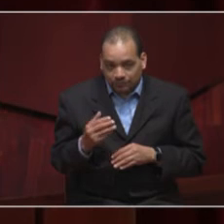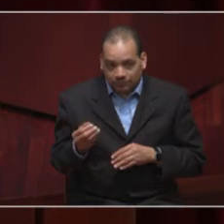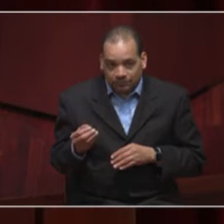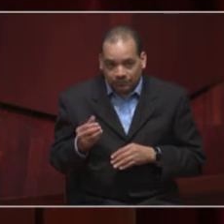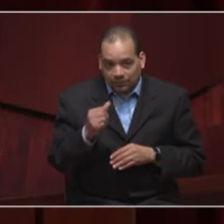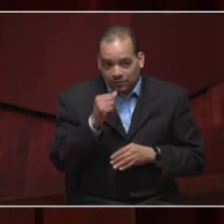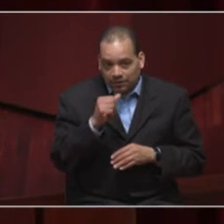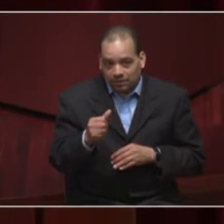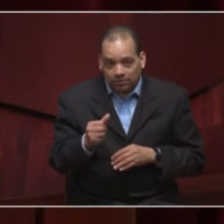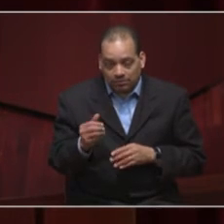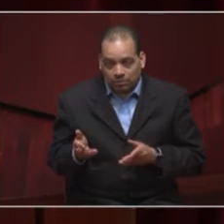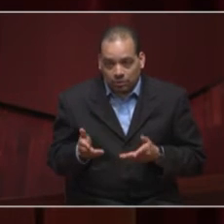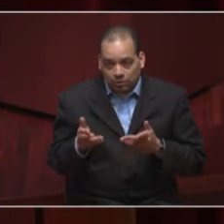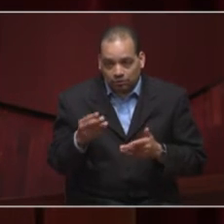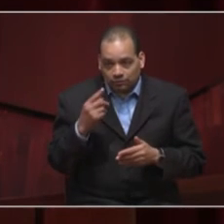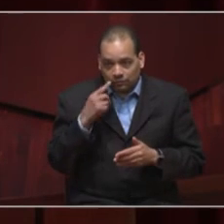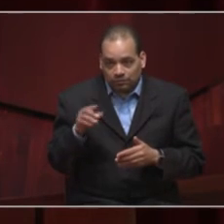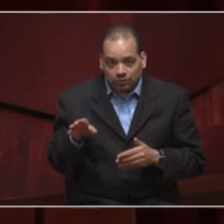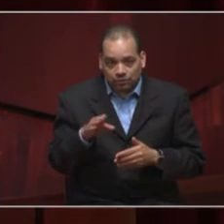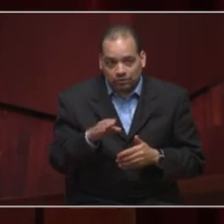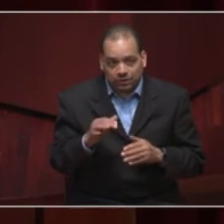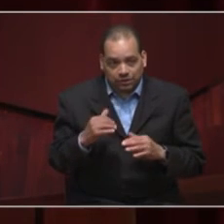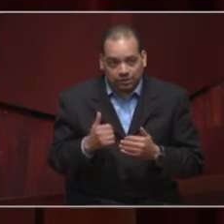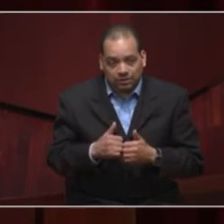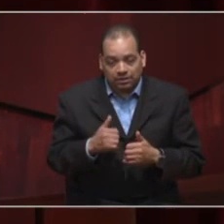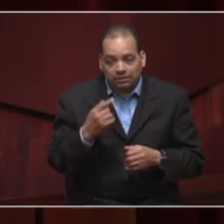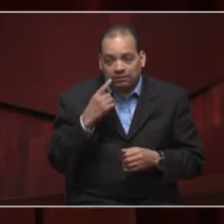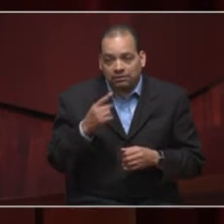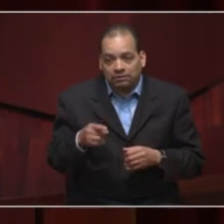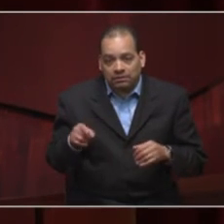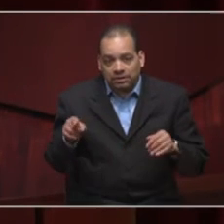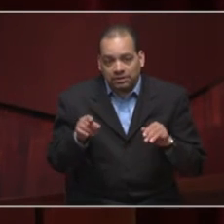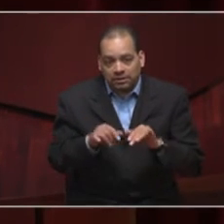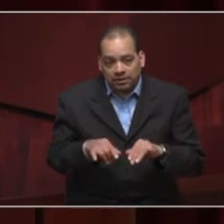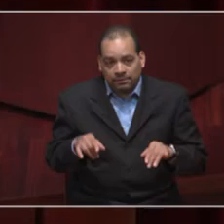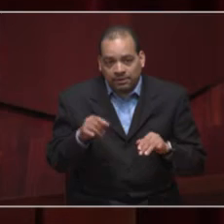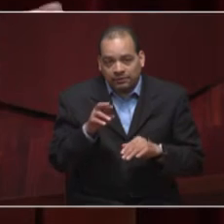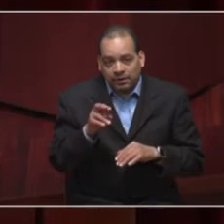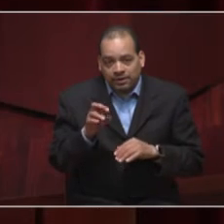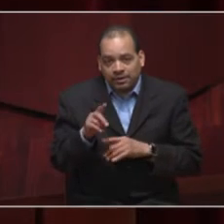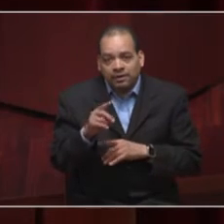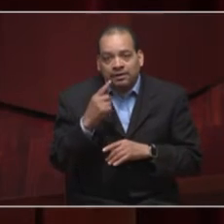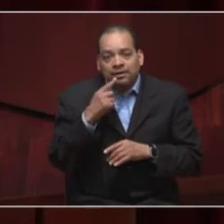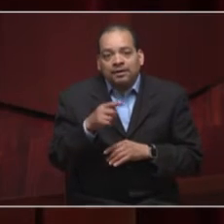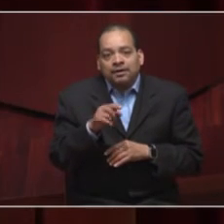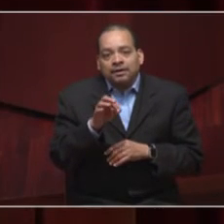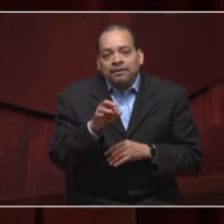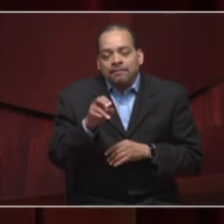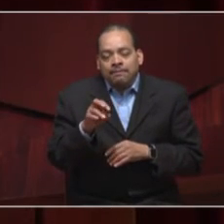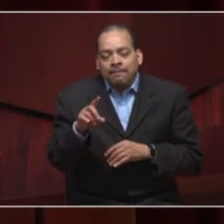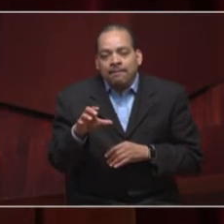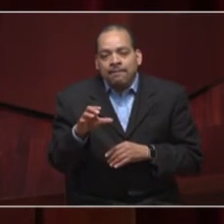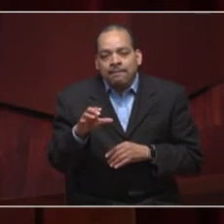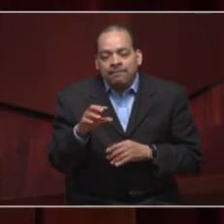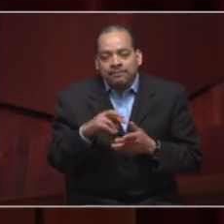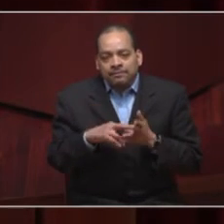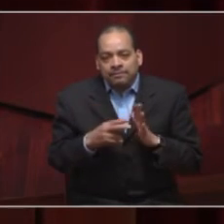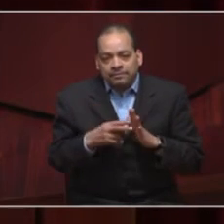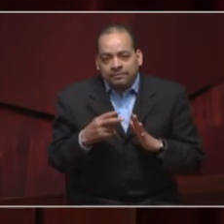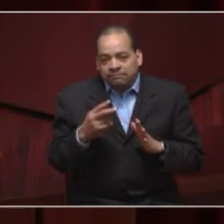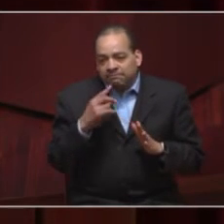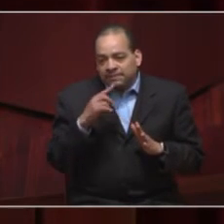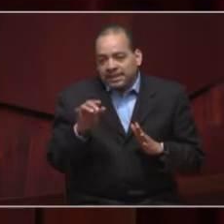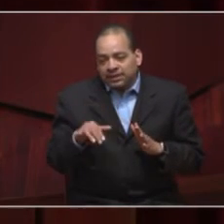your agency, for the same group of records sitting in an FRC to pop up again in 2016.